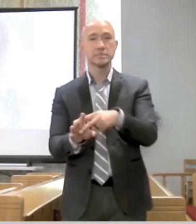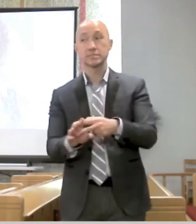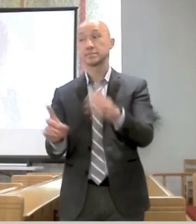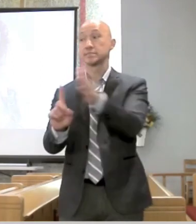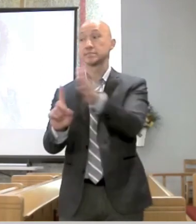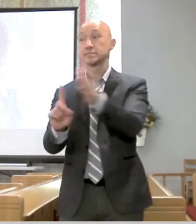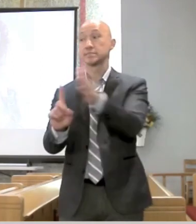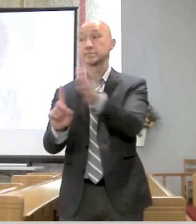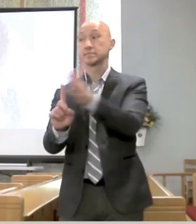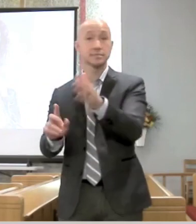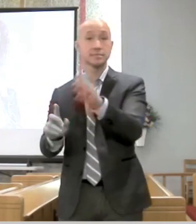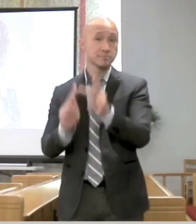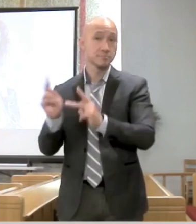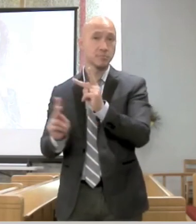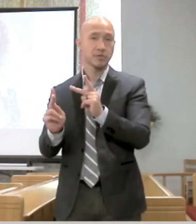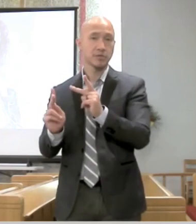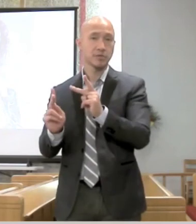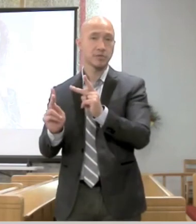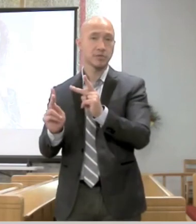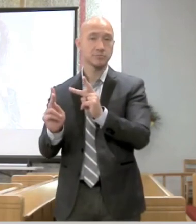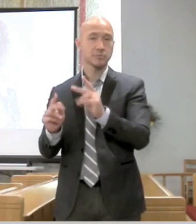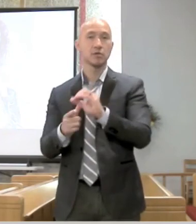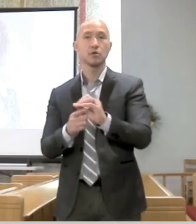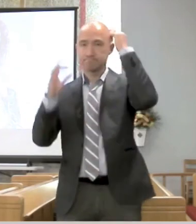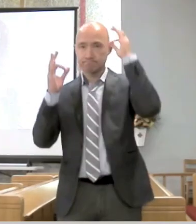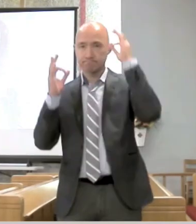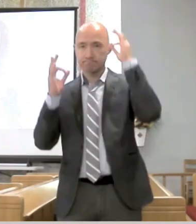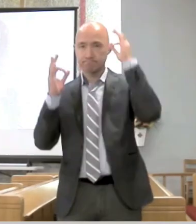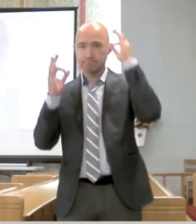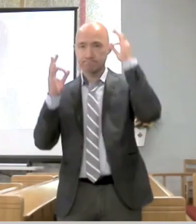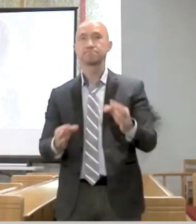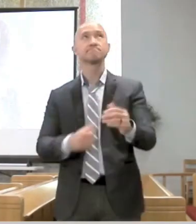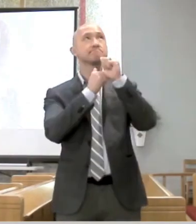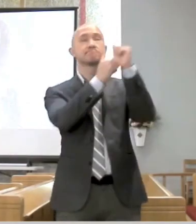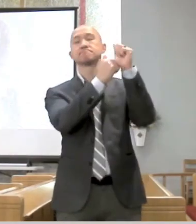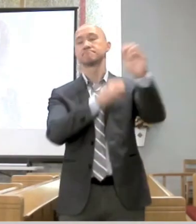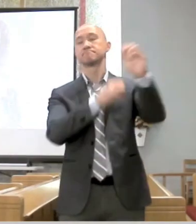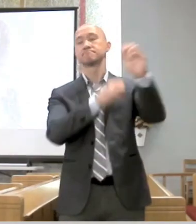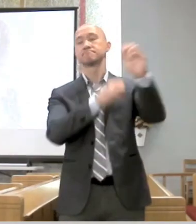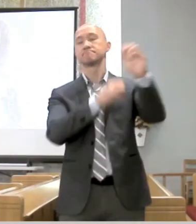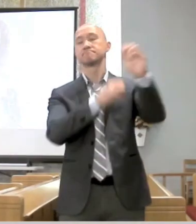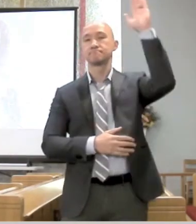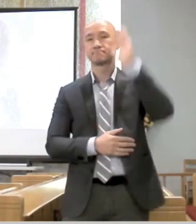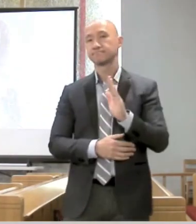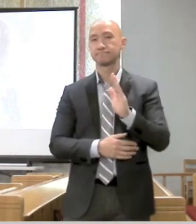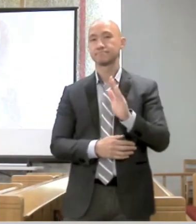over. But God gives us choices. So before